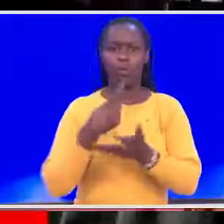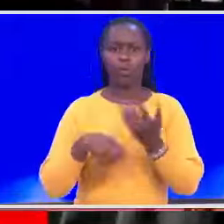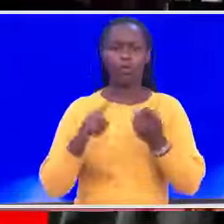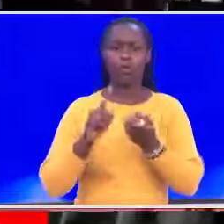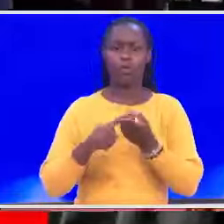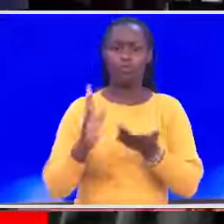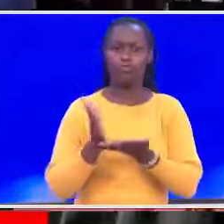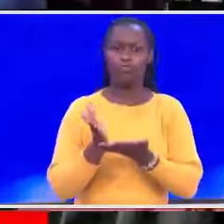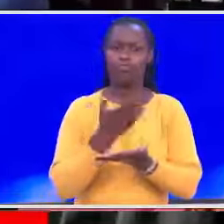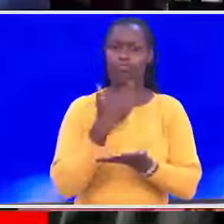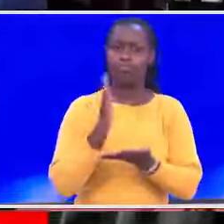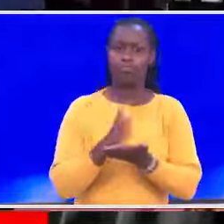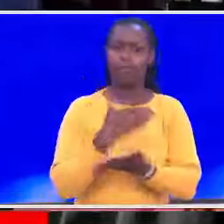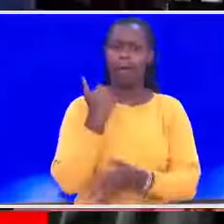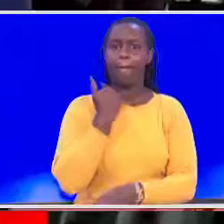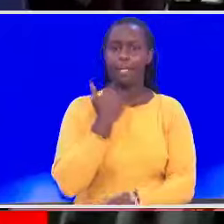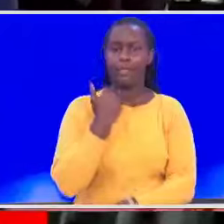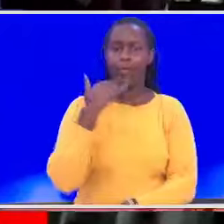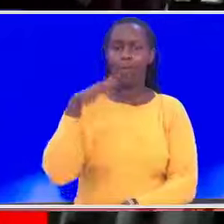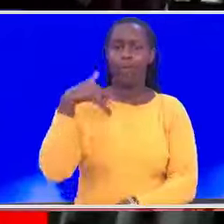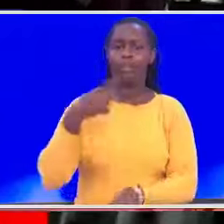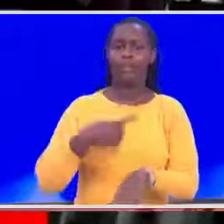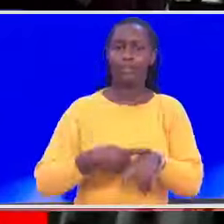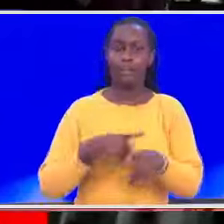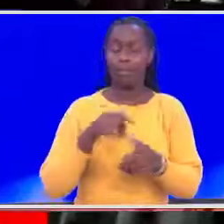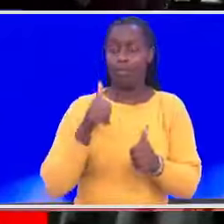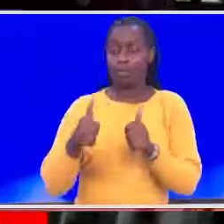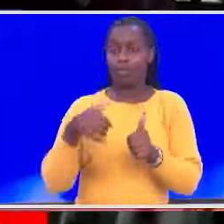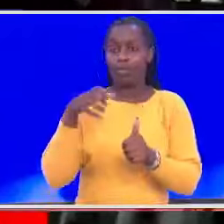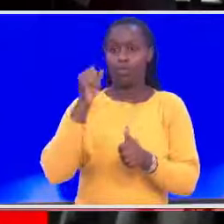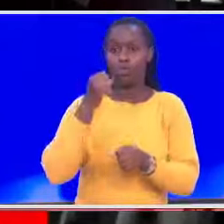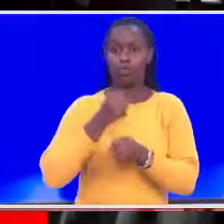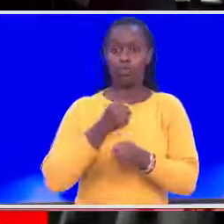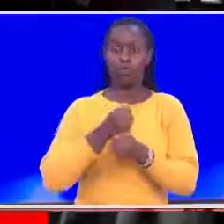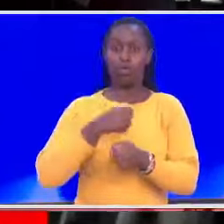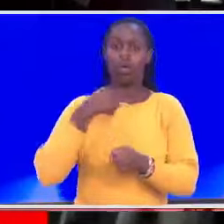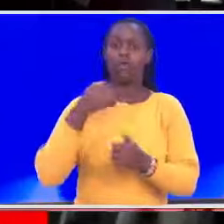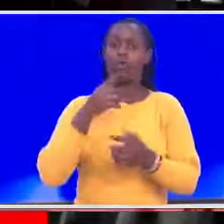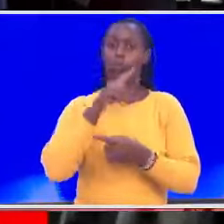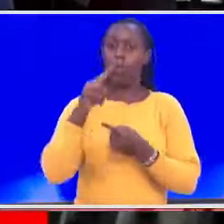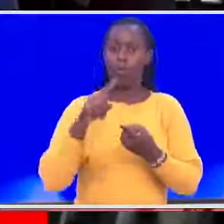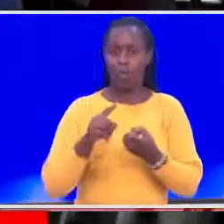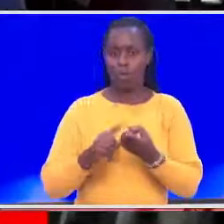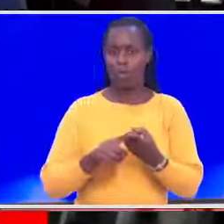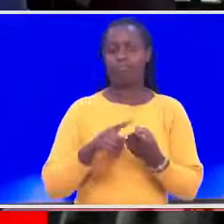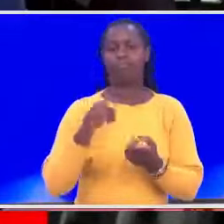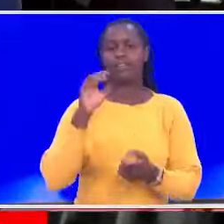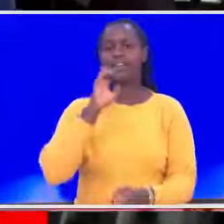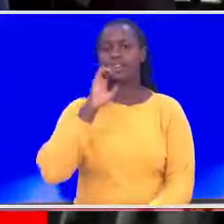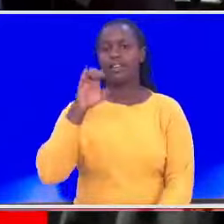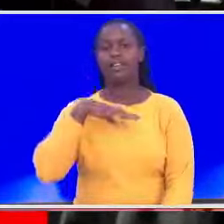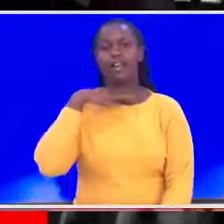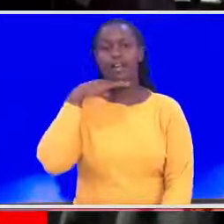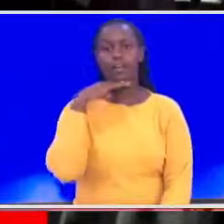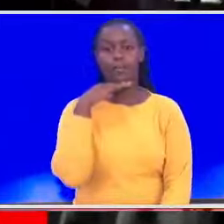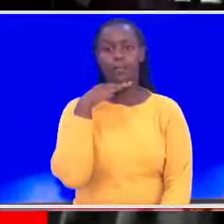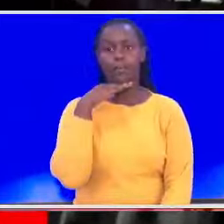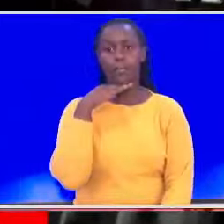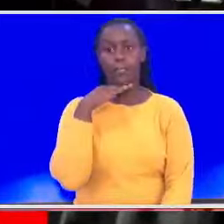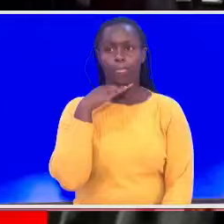kabisa. Which is what he was doing in the line of duty when he went down.